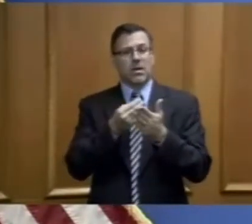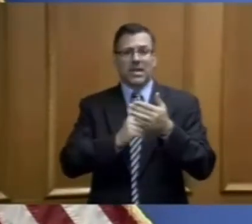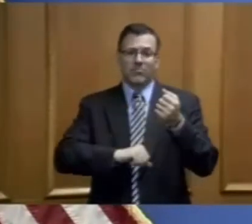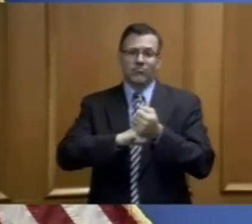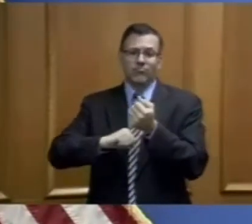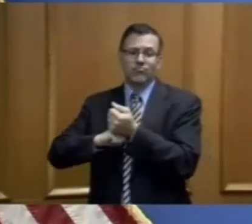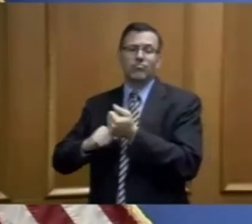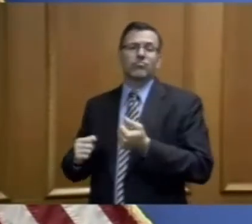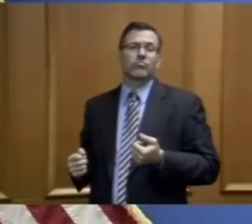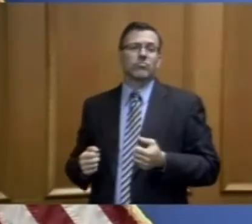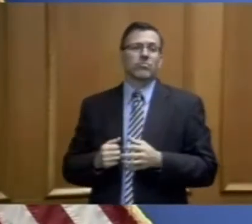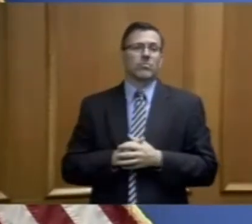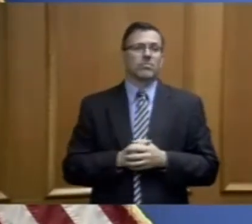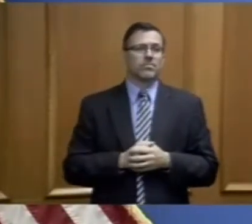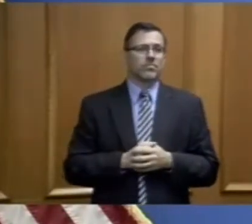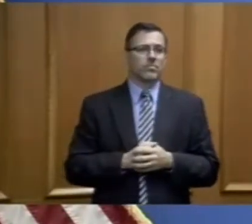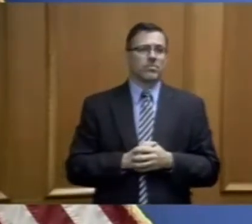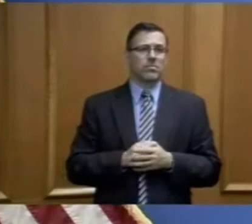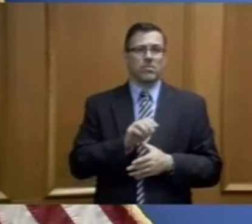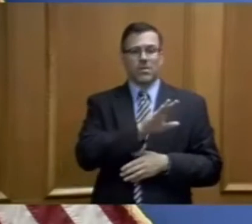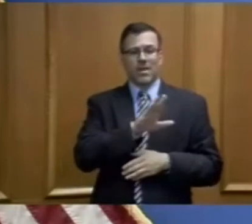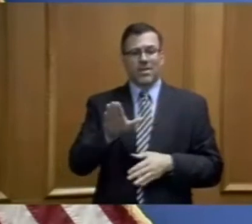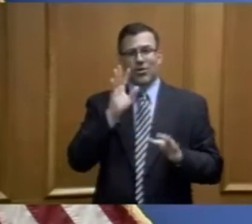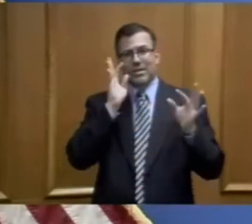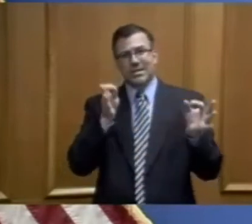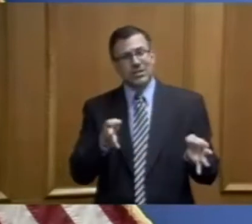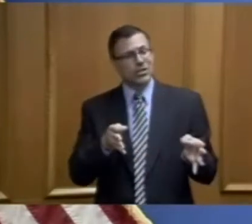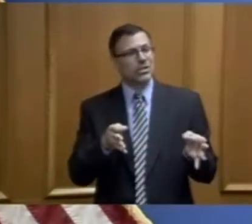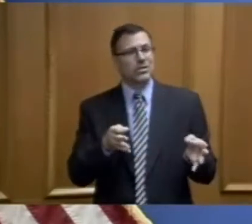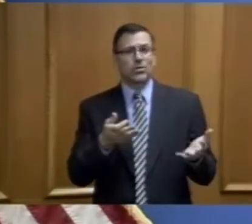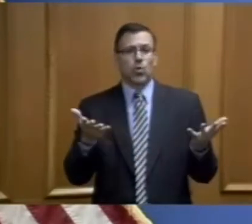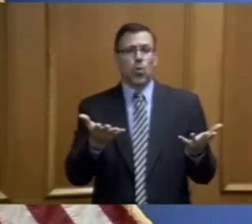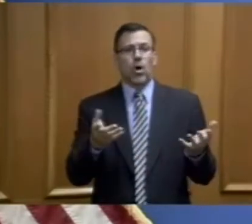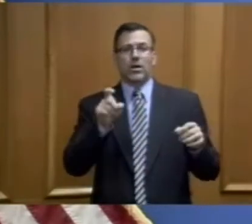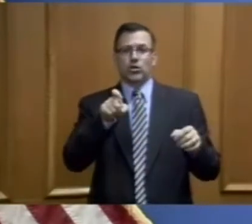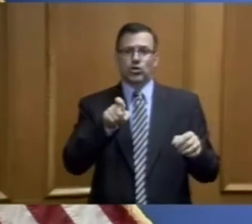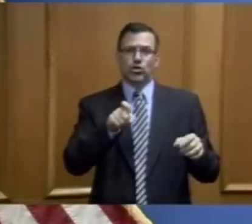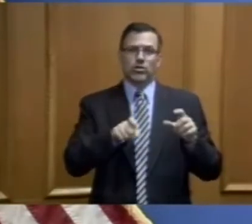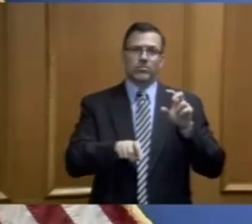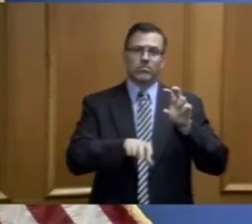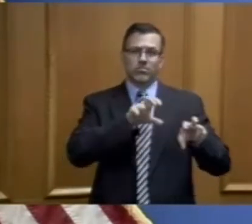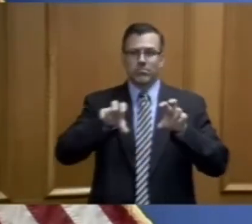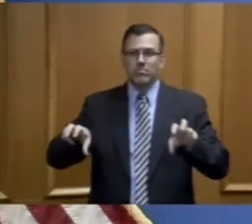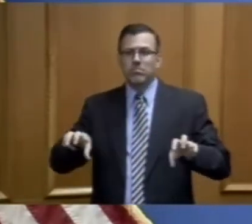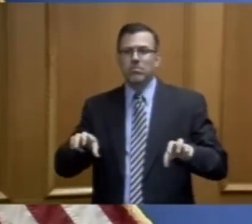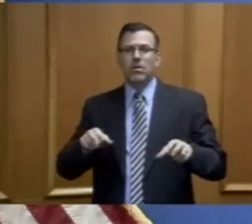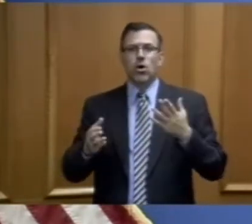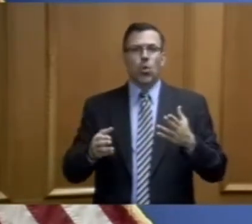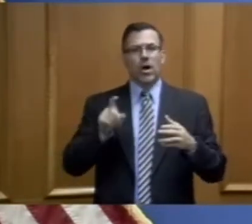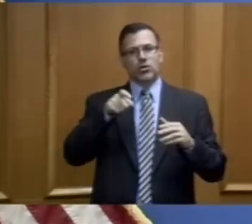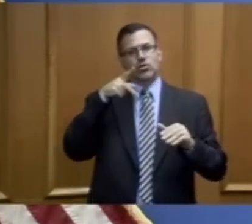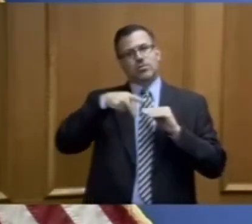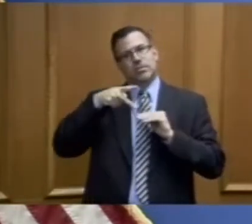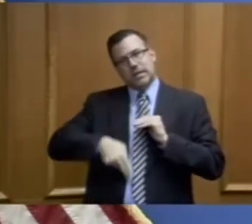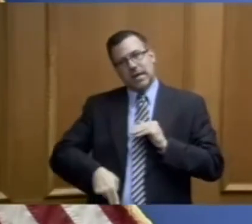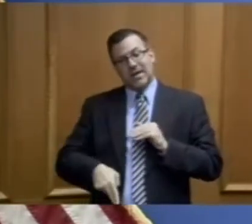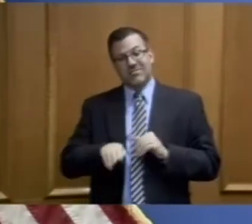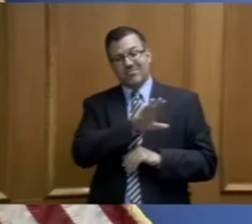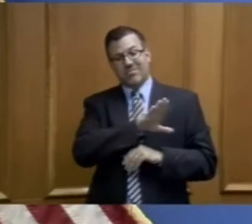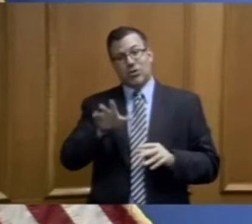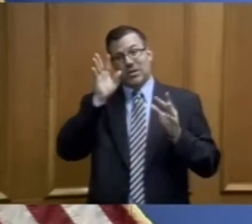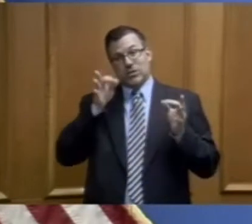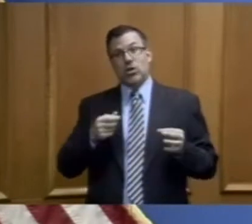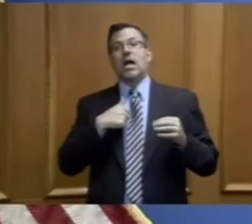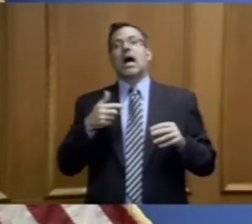budget, what their decisions are about what should be funded, what should not be funded. I think it's been clear to me what is important